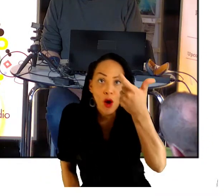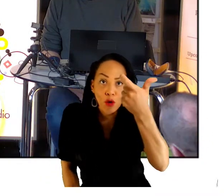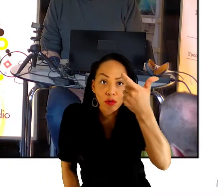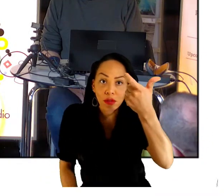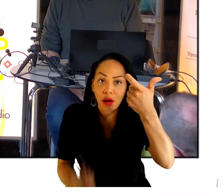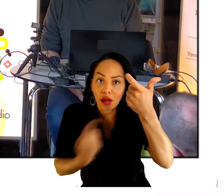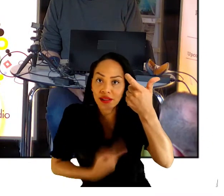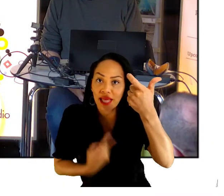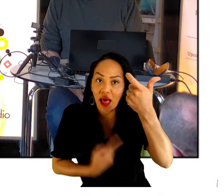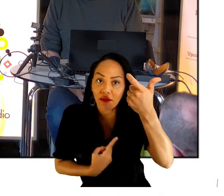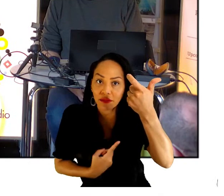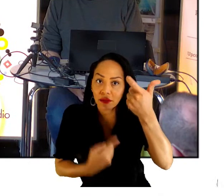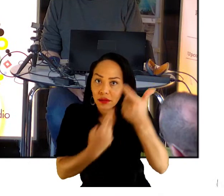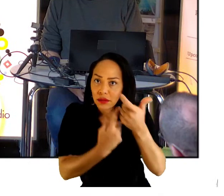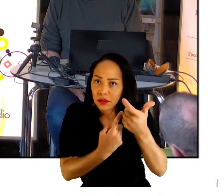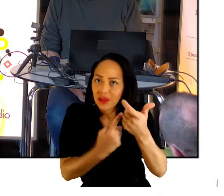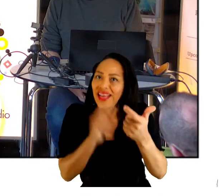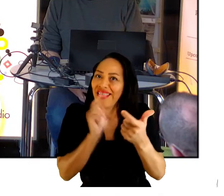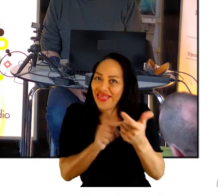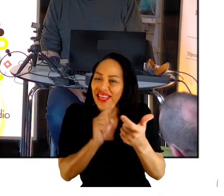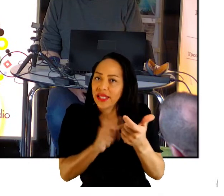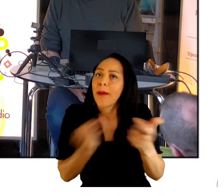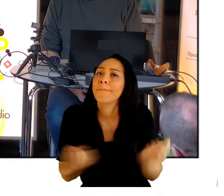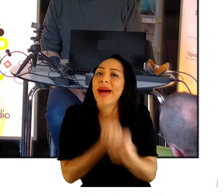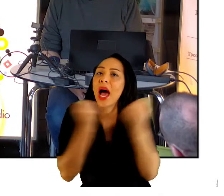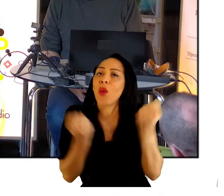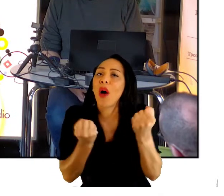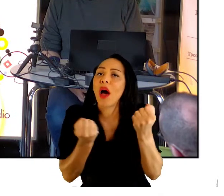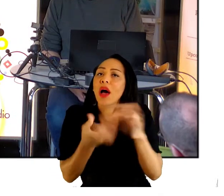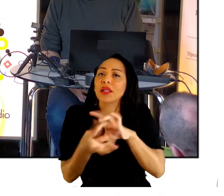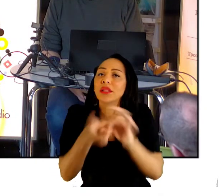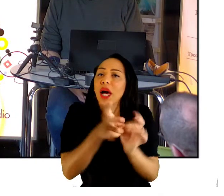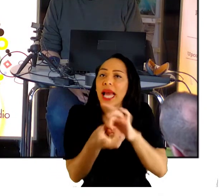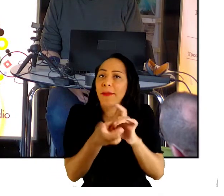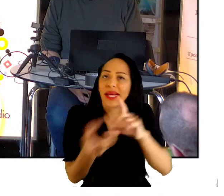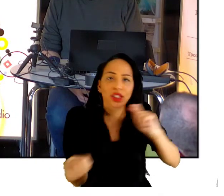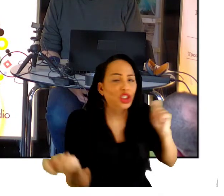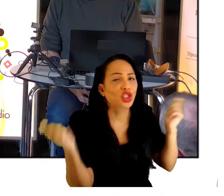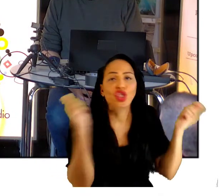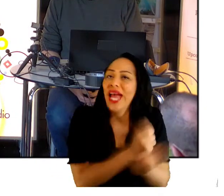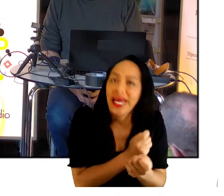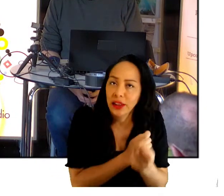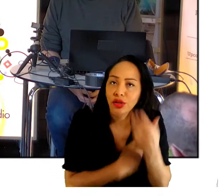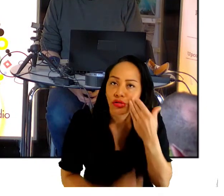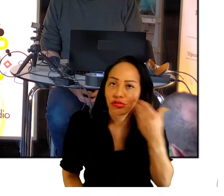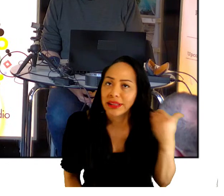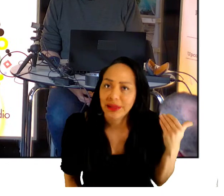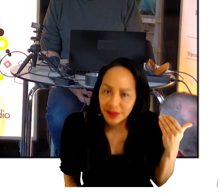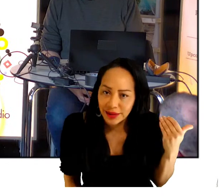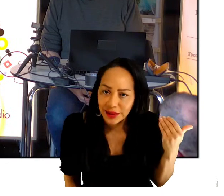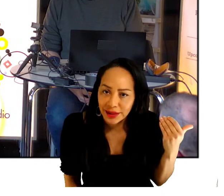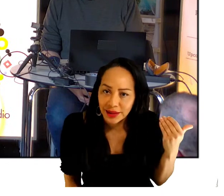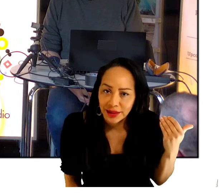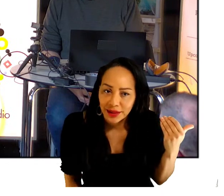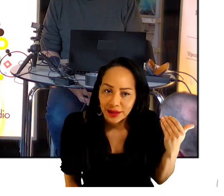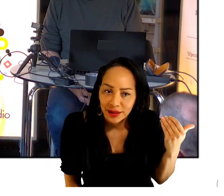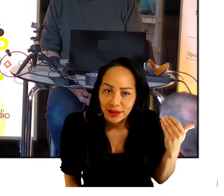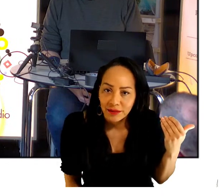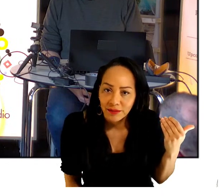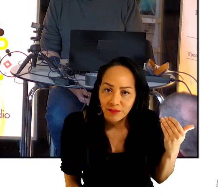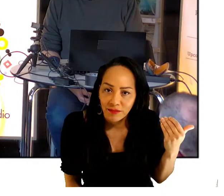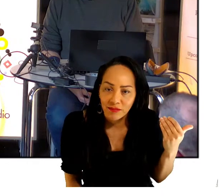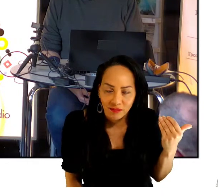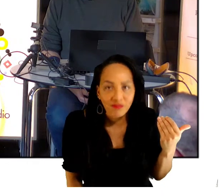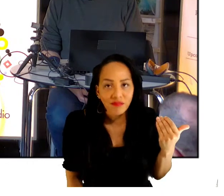dynamic has really shifted and we are in an age where the power dynamic has been